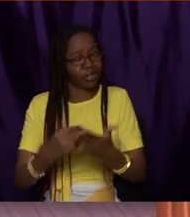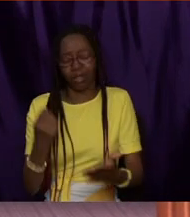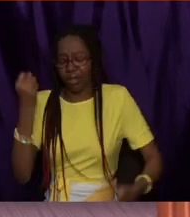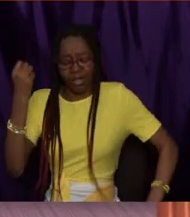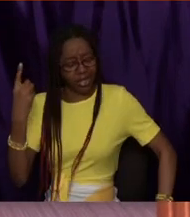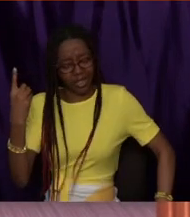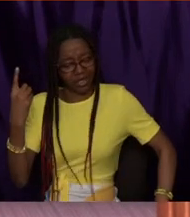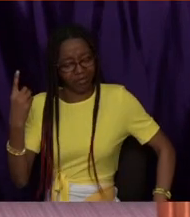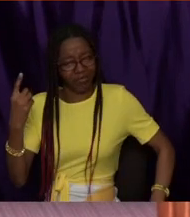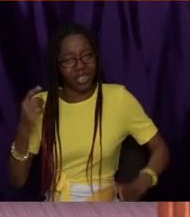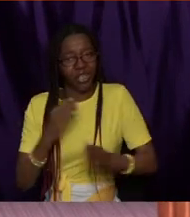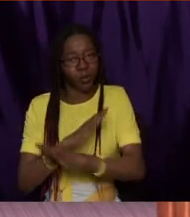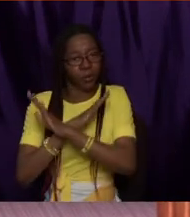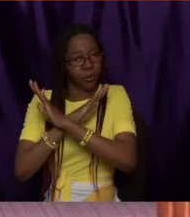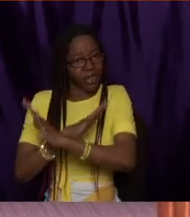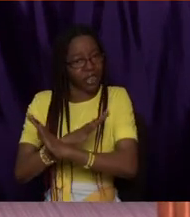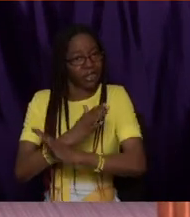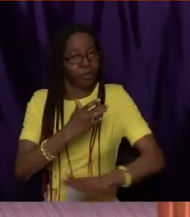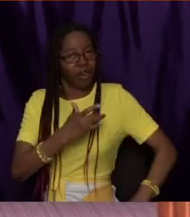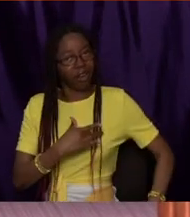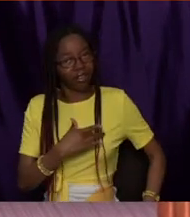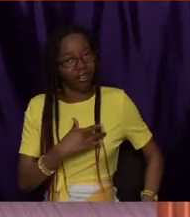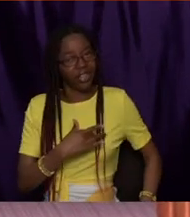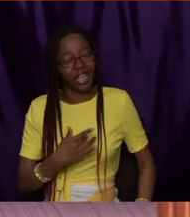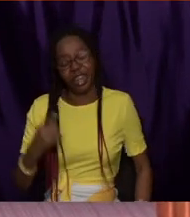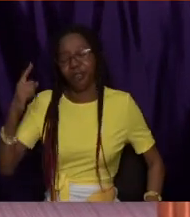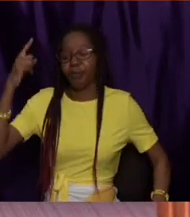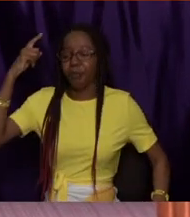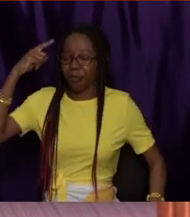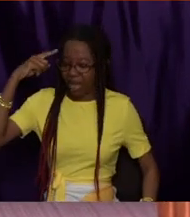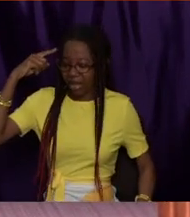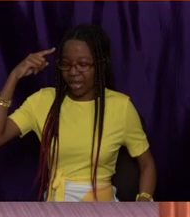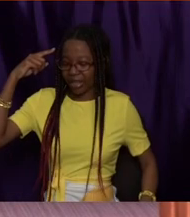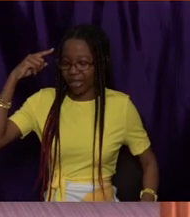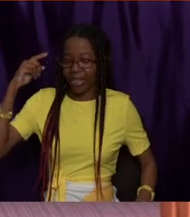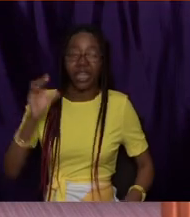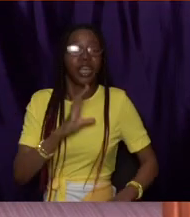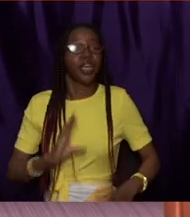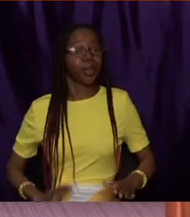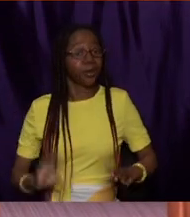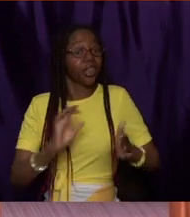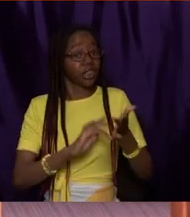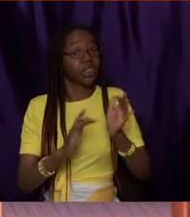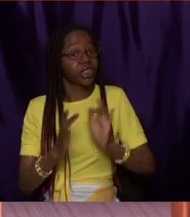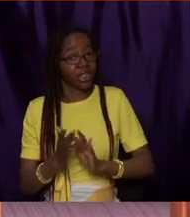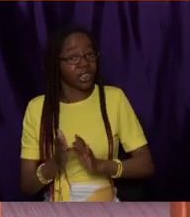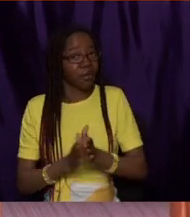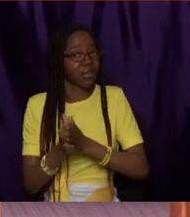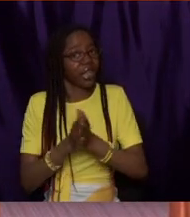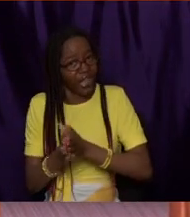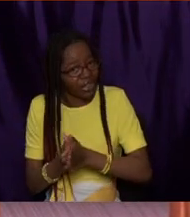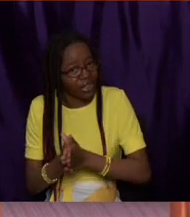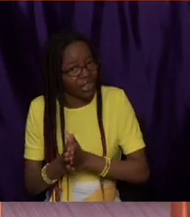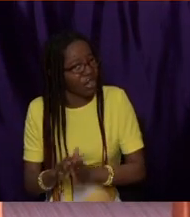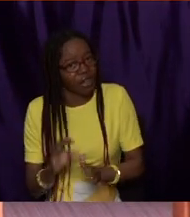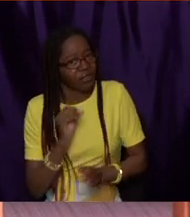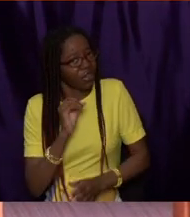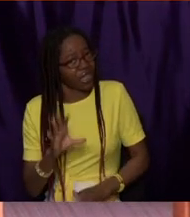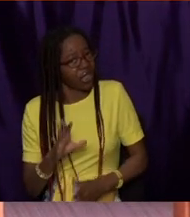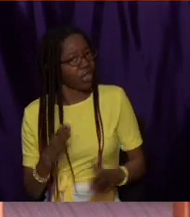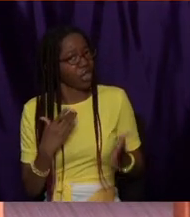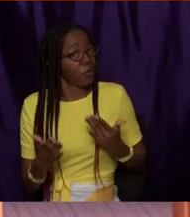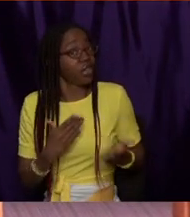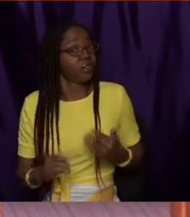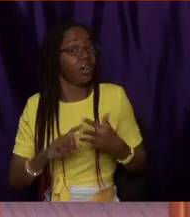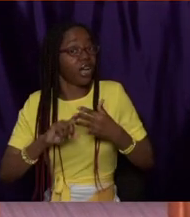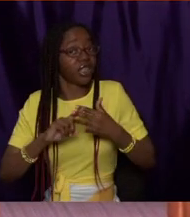understanding will guard your heart and your mind in Christ Jesus. Be anxious for nothing. Whenever